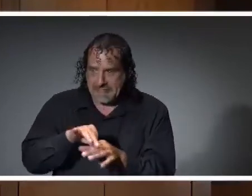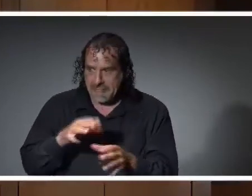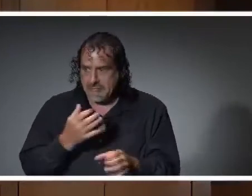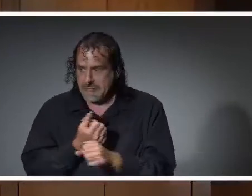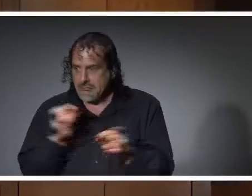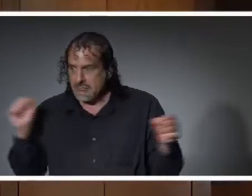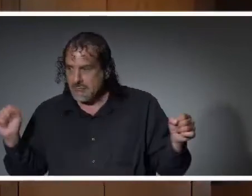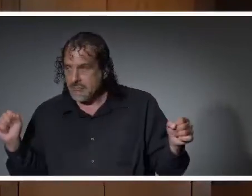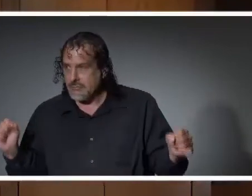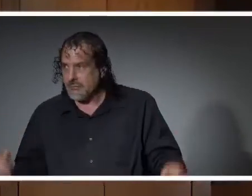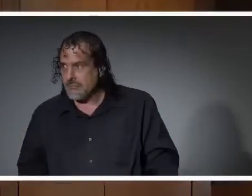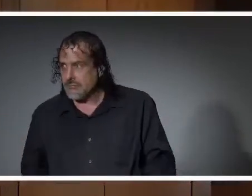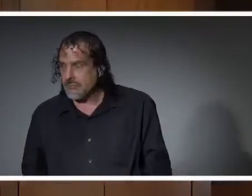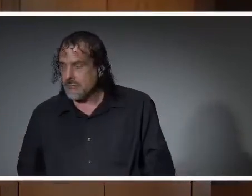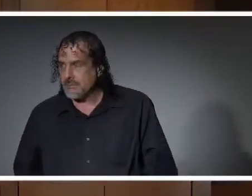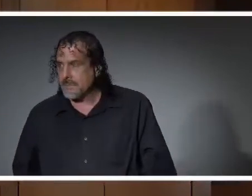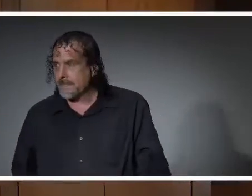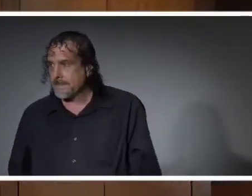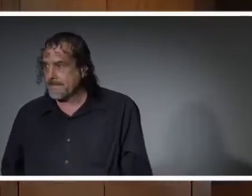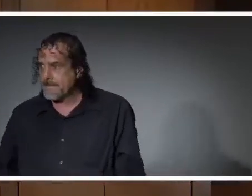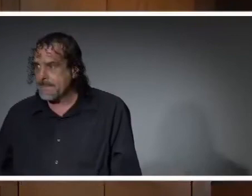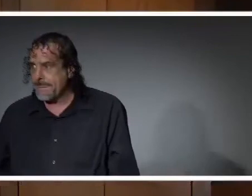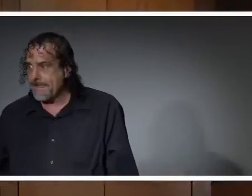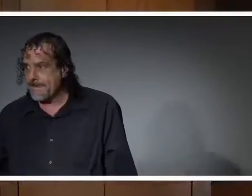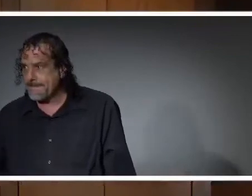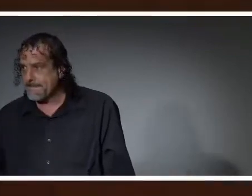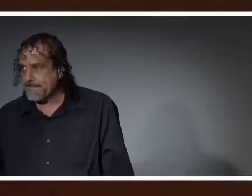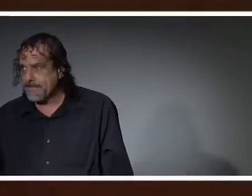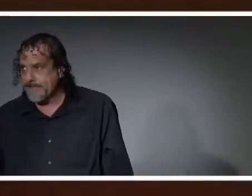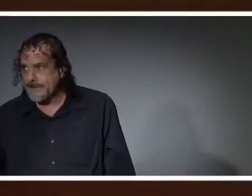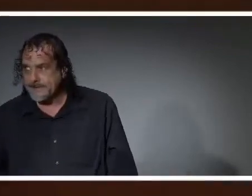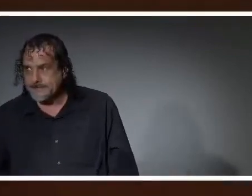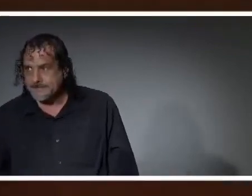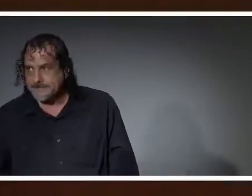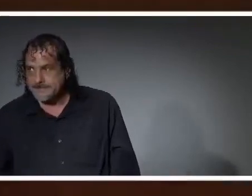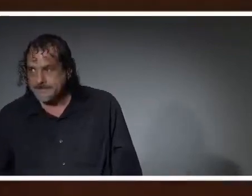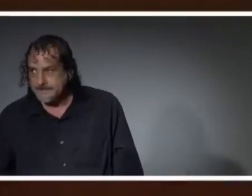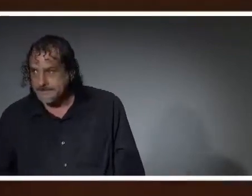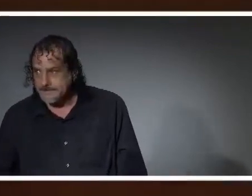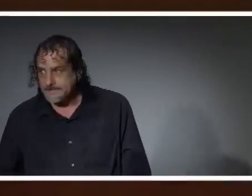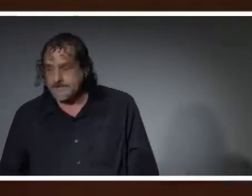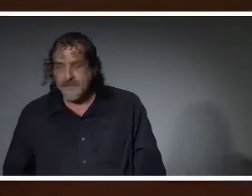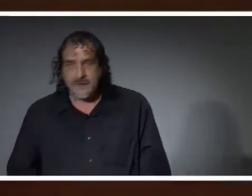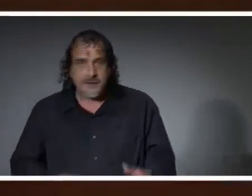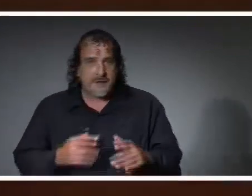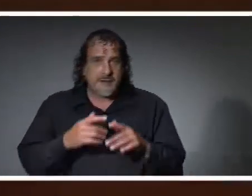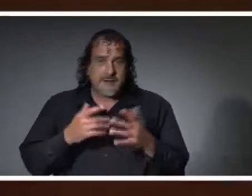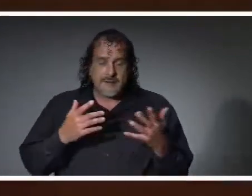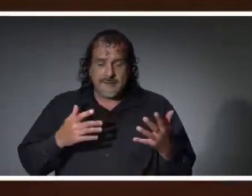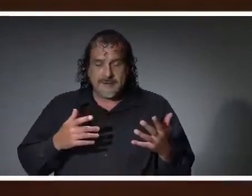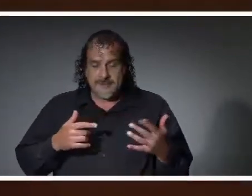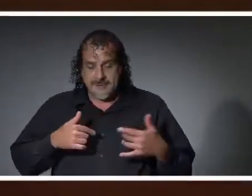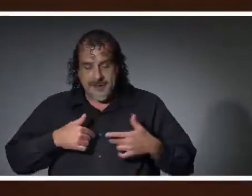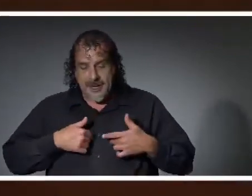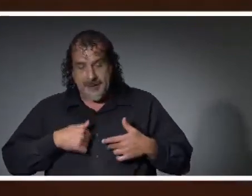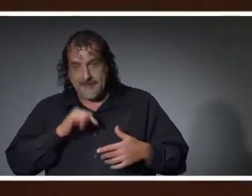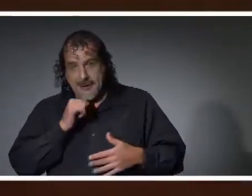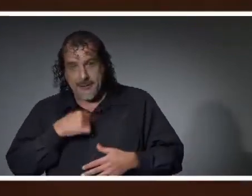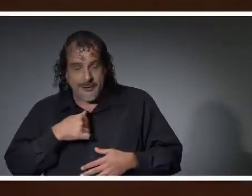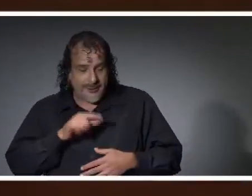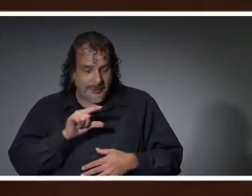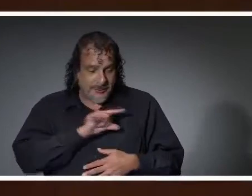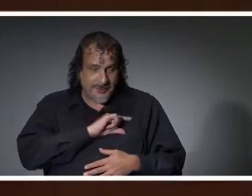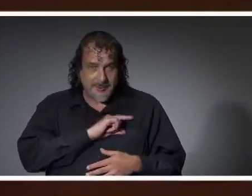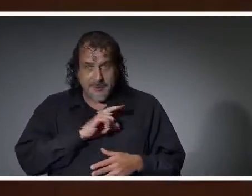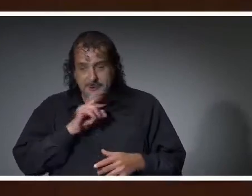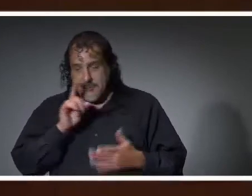and remain healthy as well? Yeah, and I'll just say from a legal perspective, I'm not really qualified to say, you know, what can